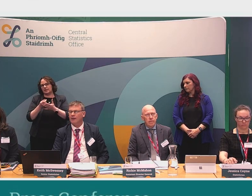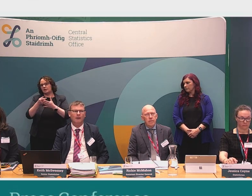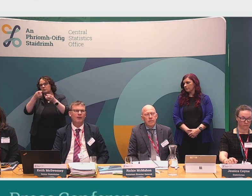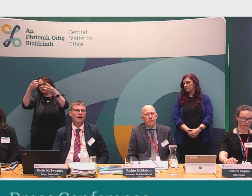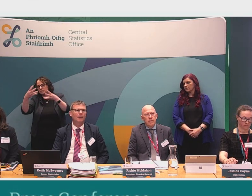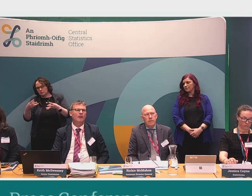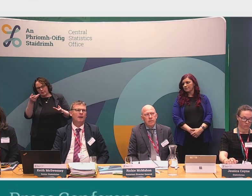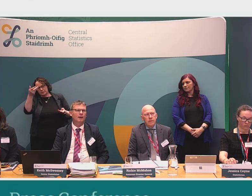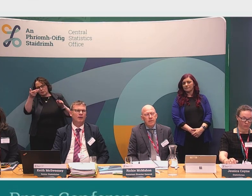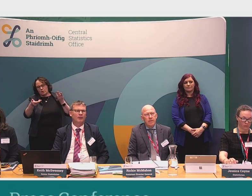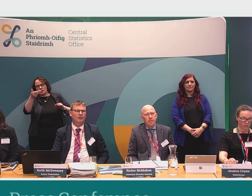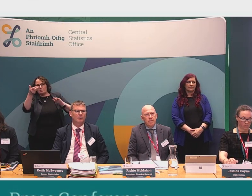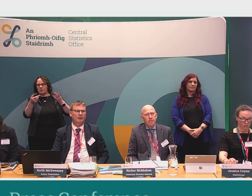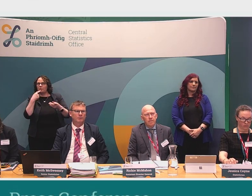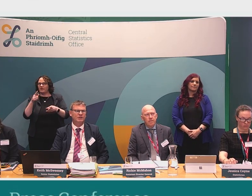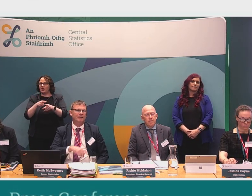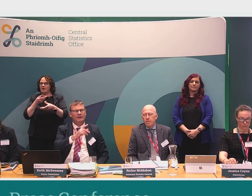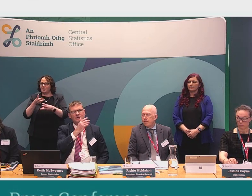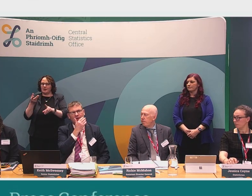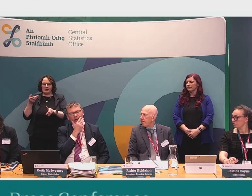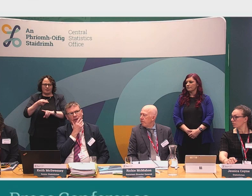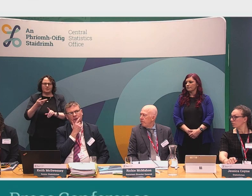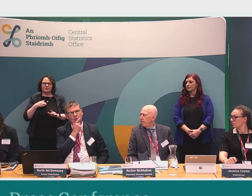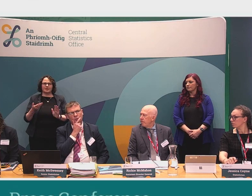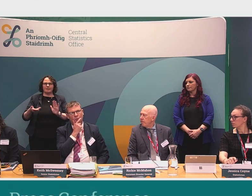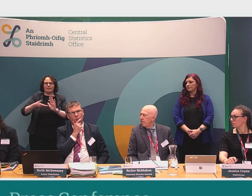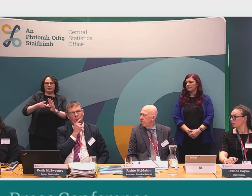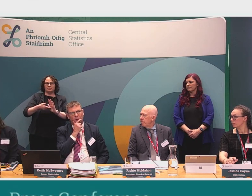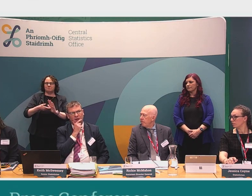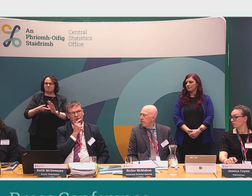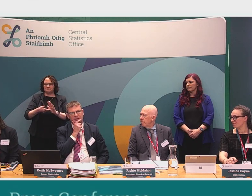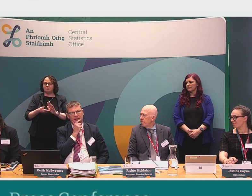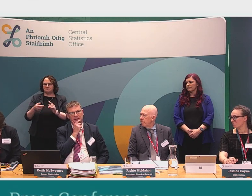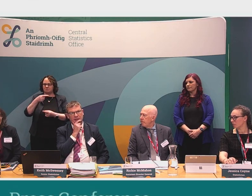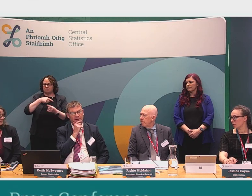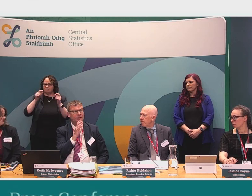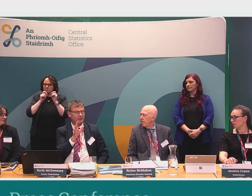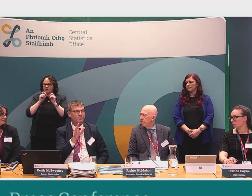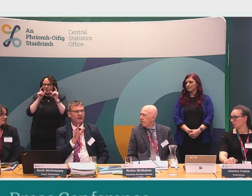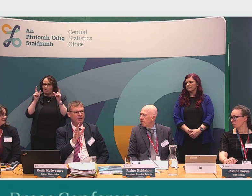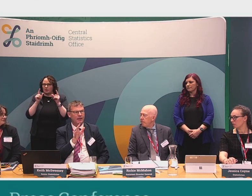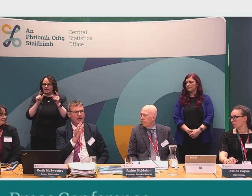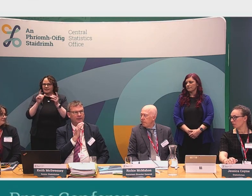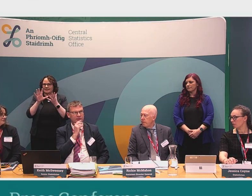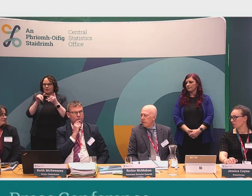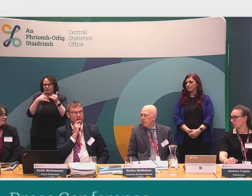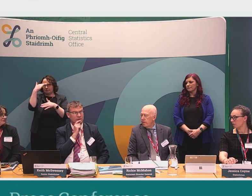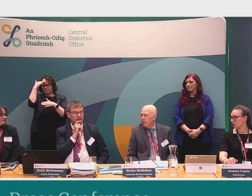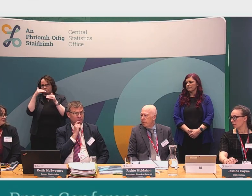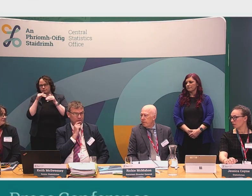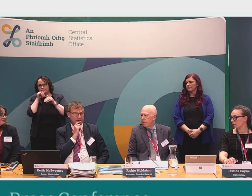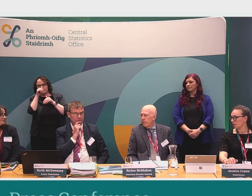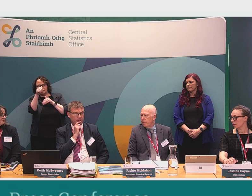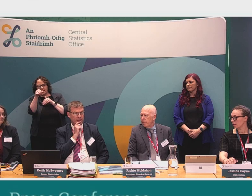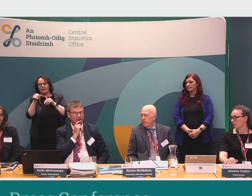the scoping group report. So. Just to add to that as well, we're conscious that it is kind of 10 years away, and there's a new agency about